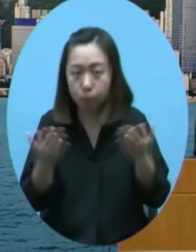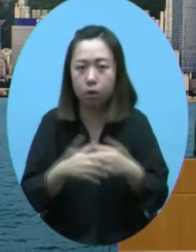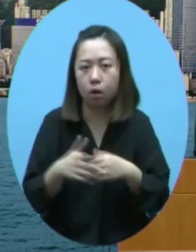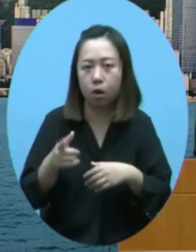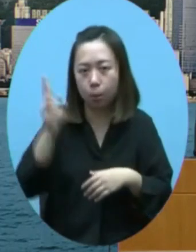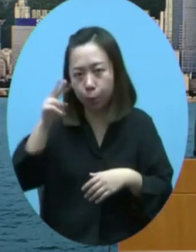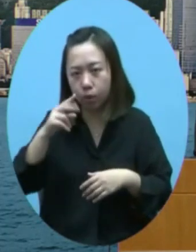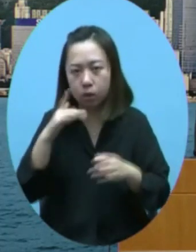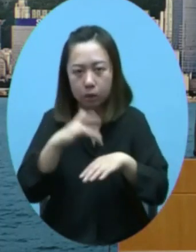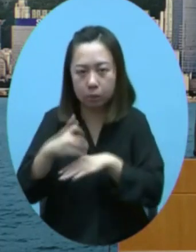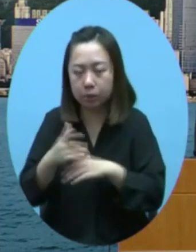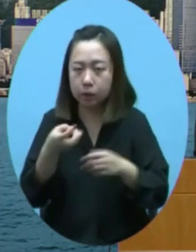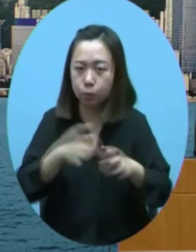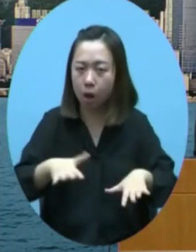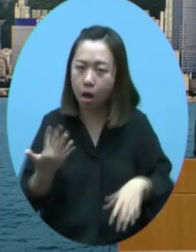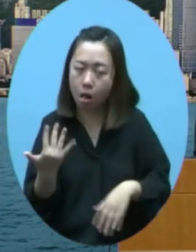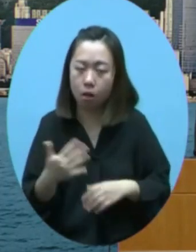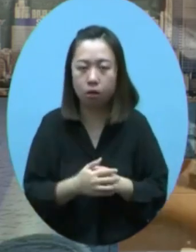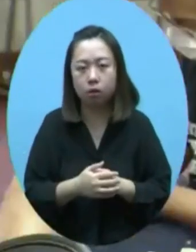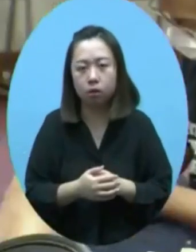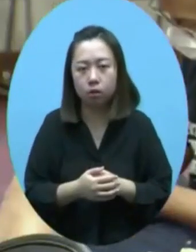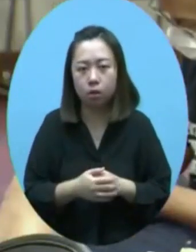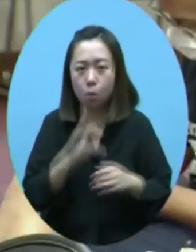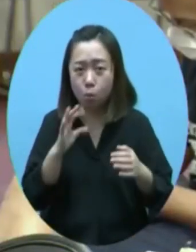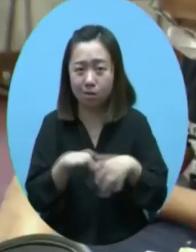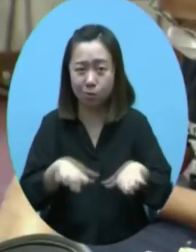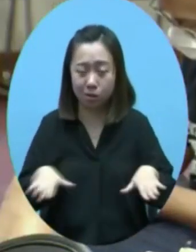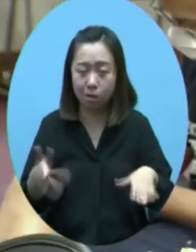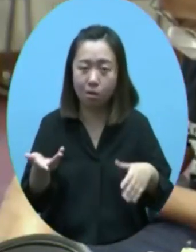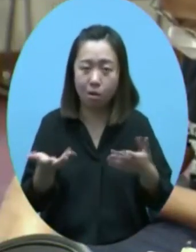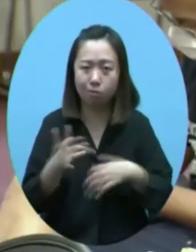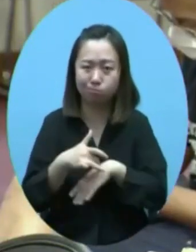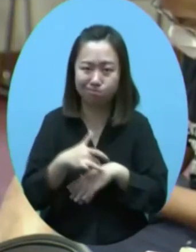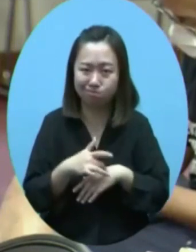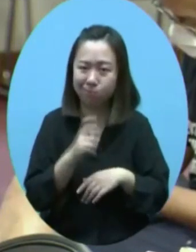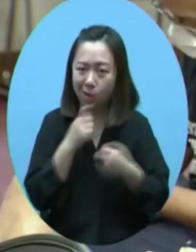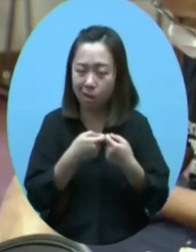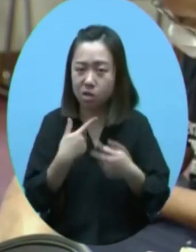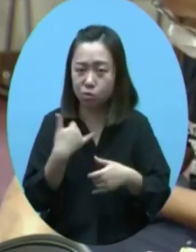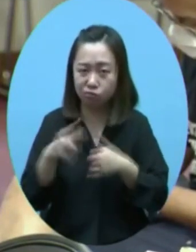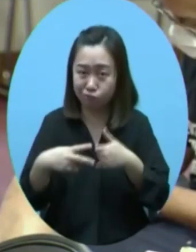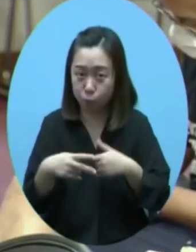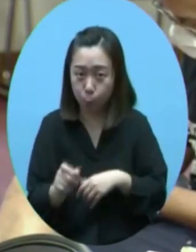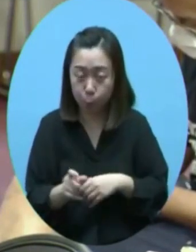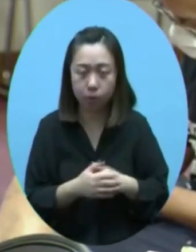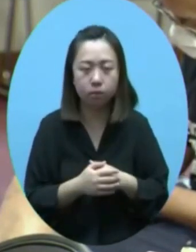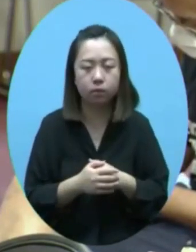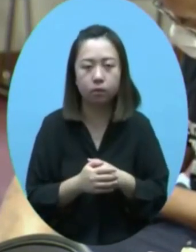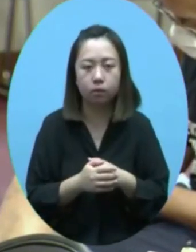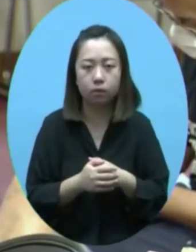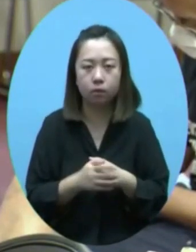are they still open recently, and how many students enroll in the education center? And would the